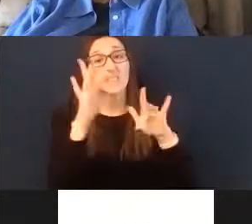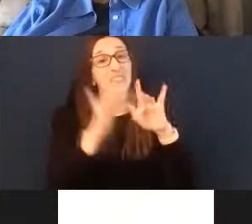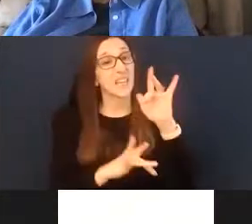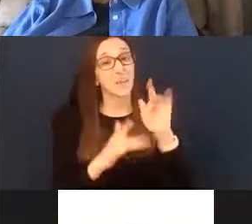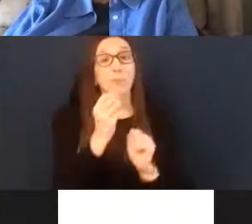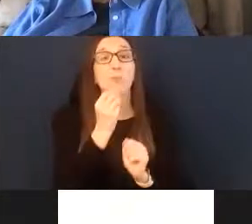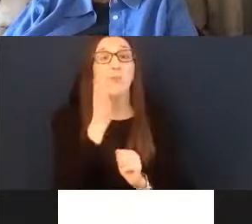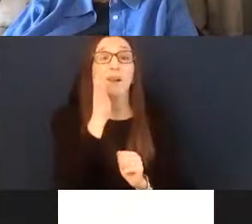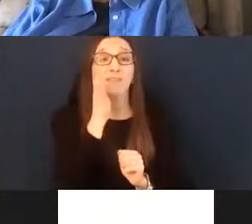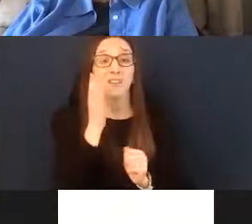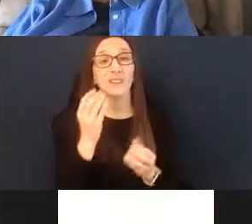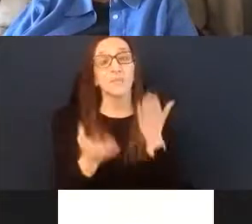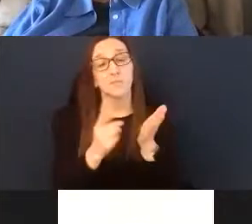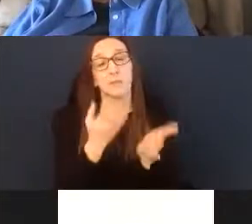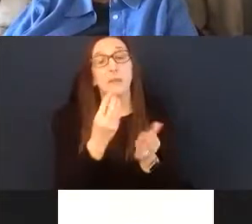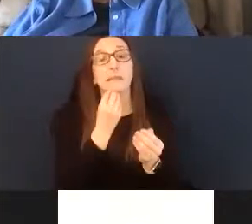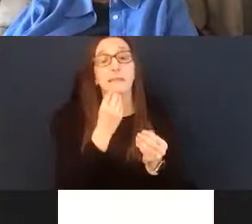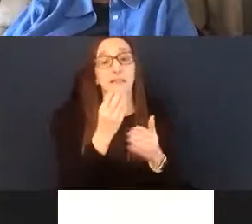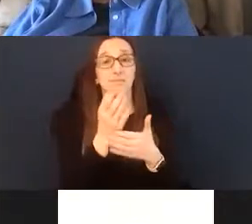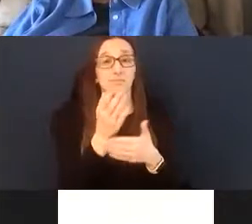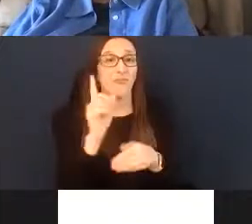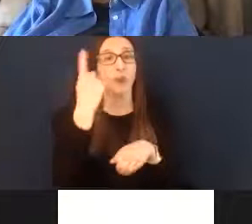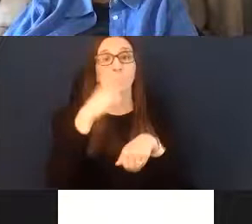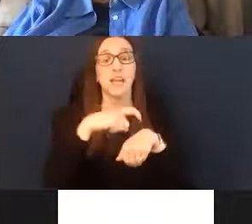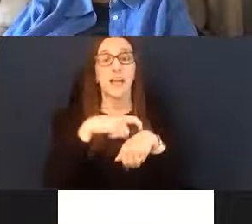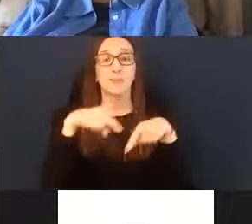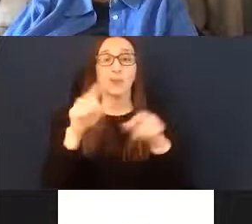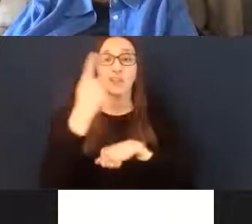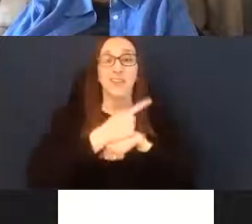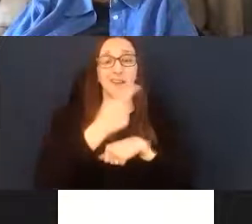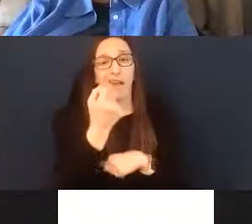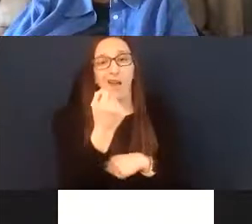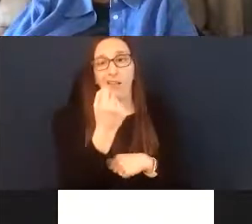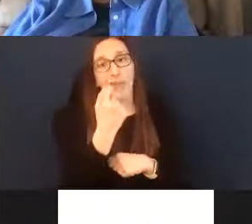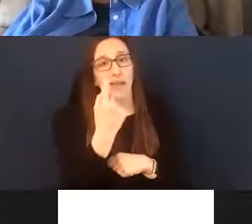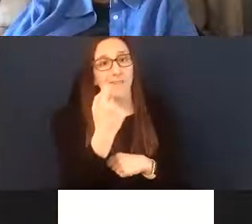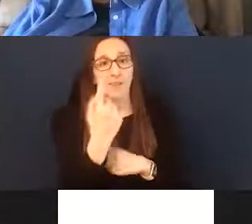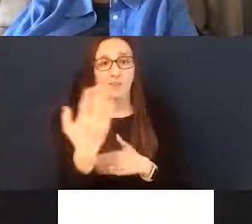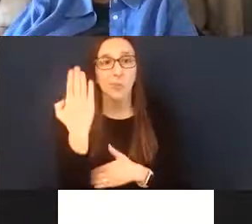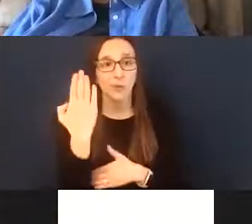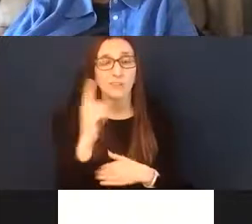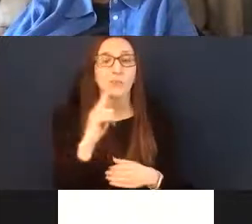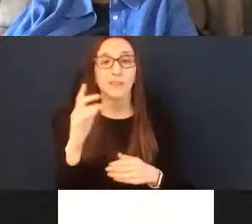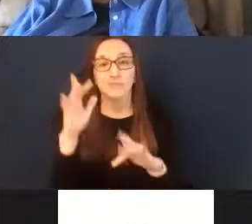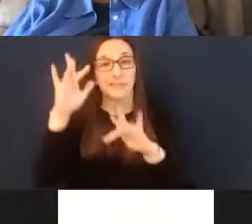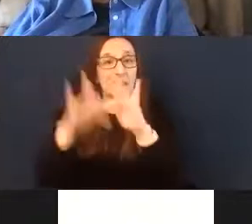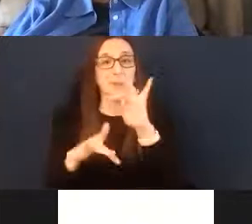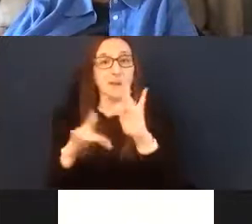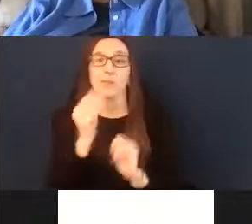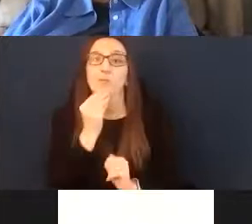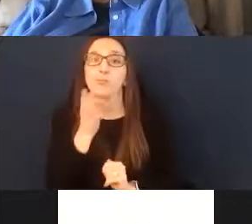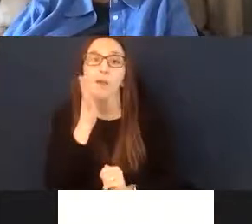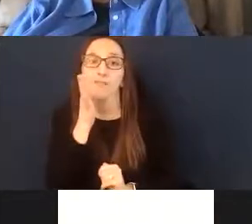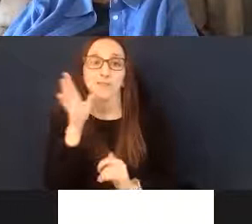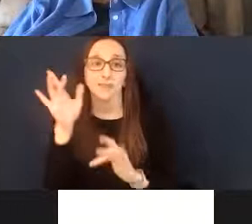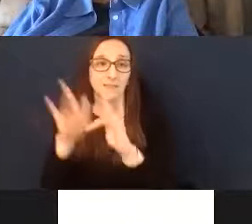between 11 and 1. So they kind of are skipping right over breakfast is essentially what's happening with that type of intermittent